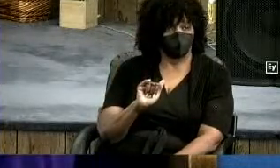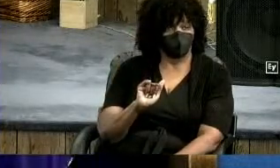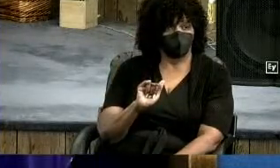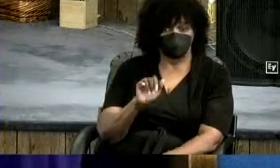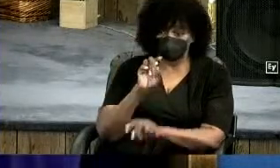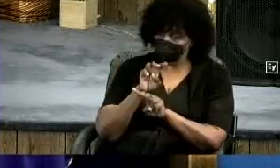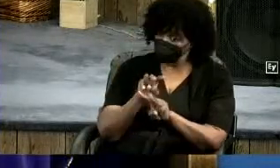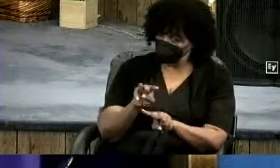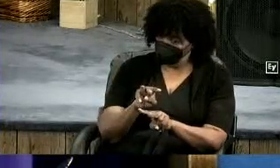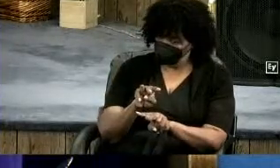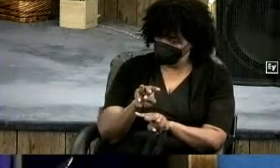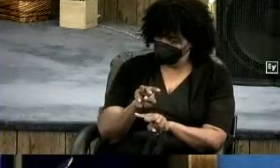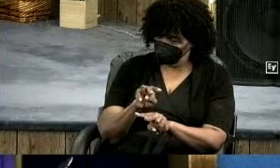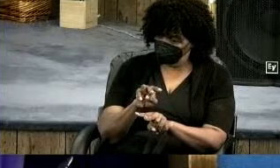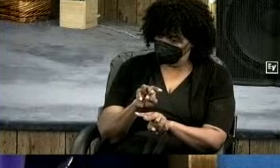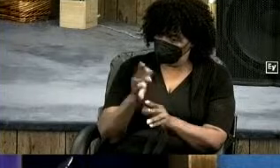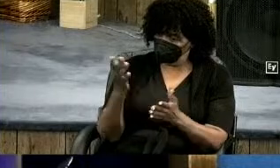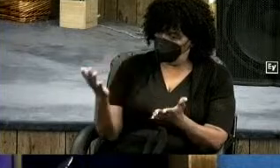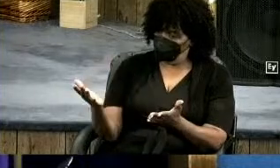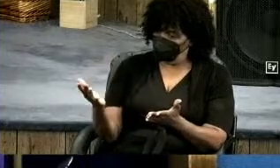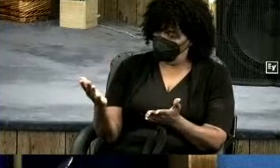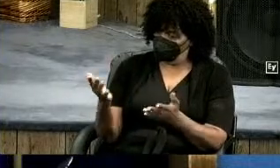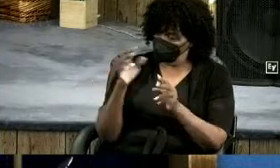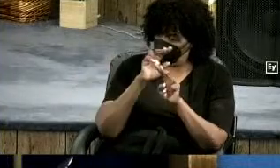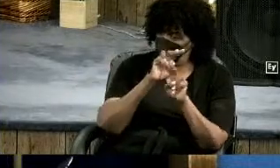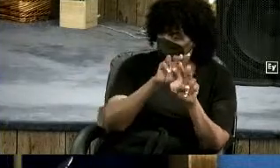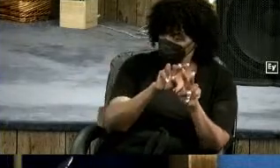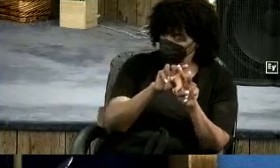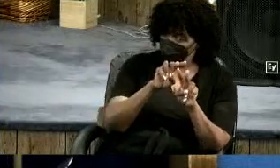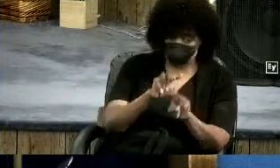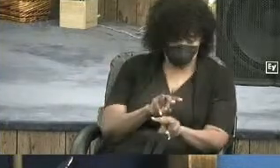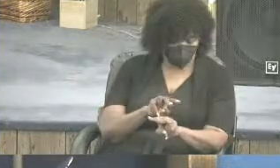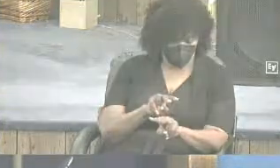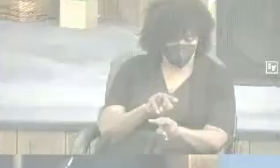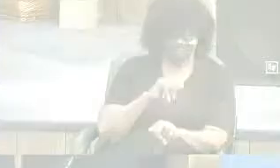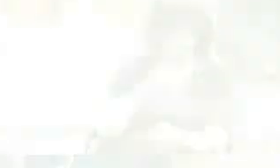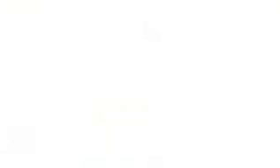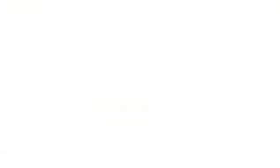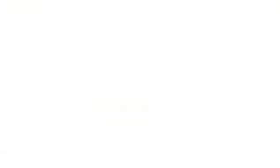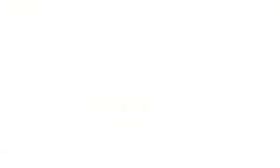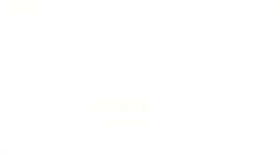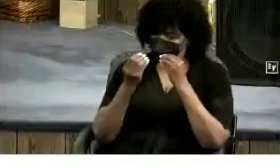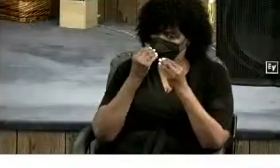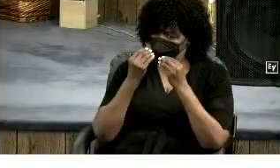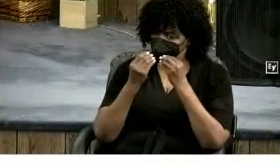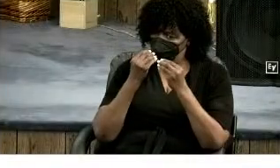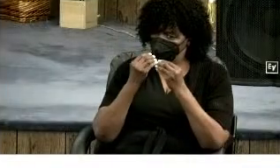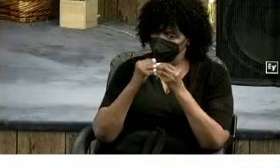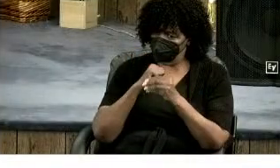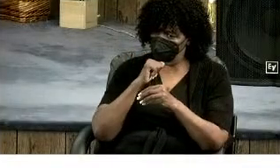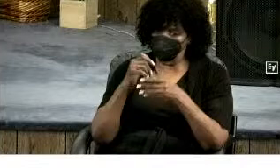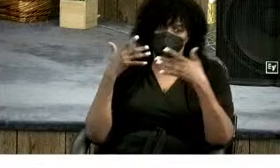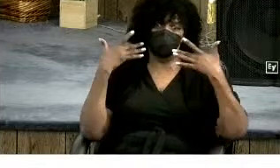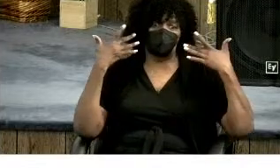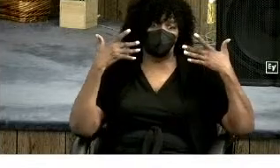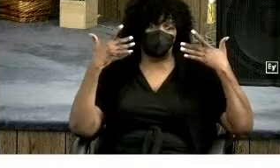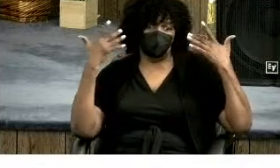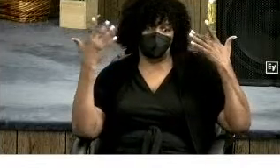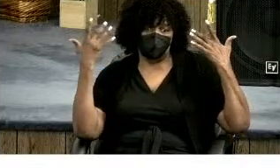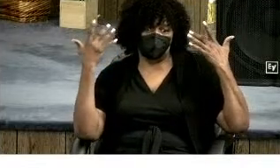Now look at the scripture. He said, this kind of the way you looking, you ain't eating. You ain't laughing at no